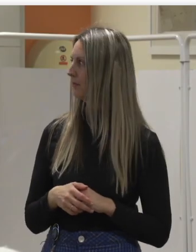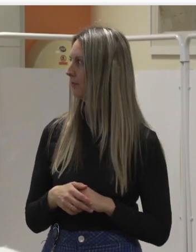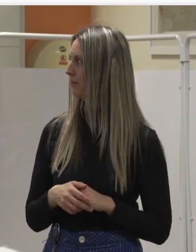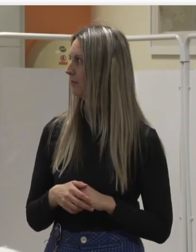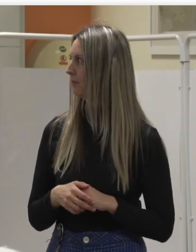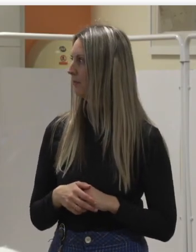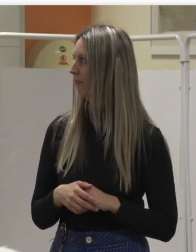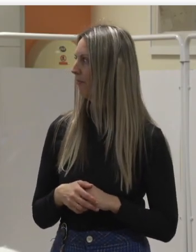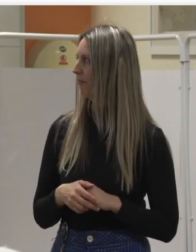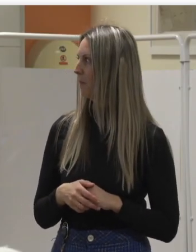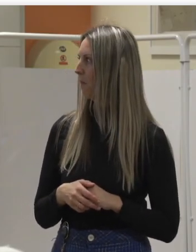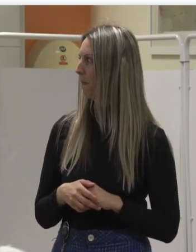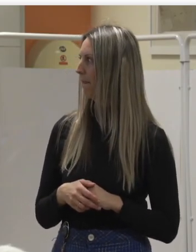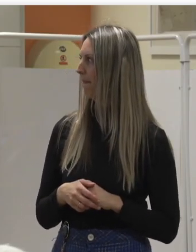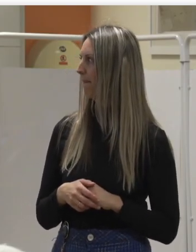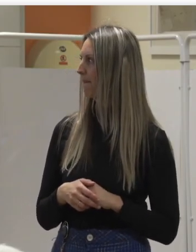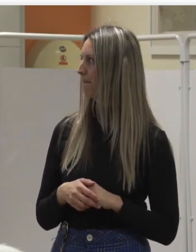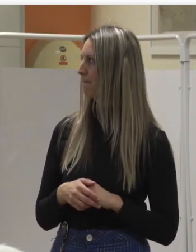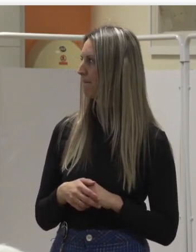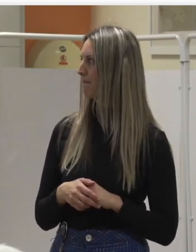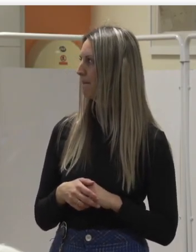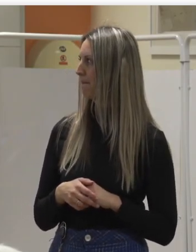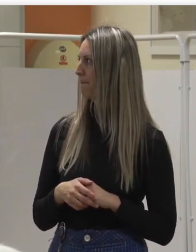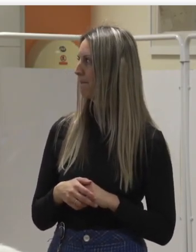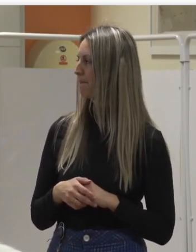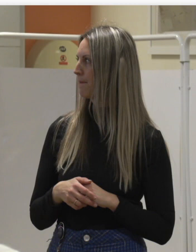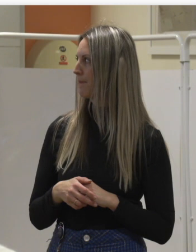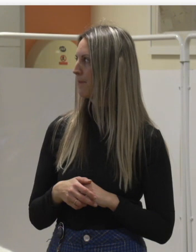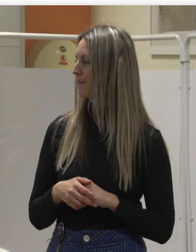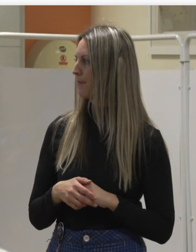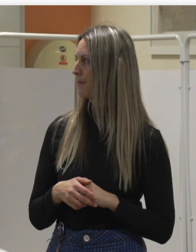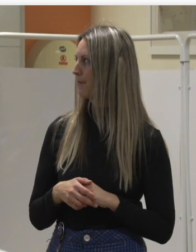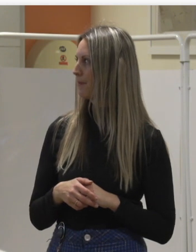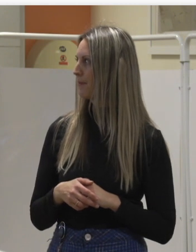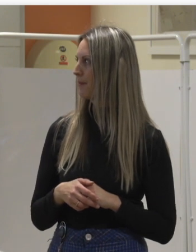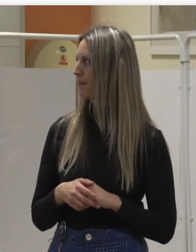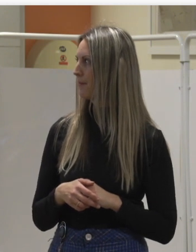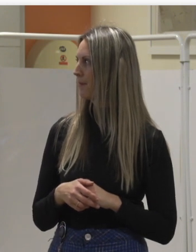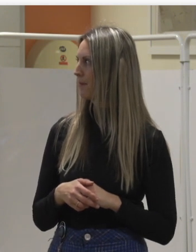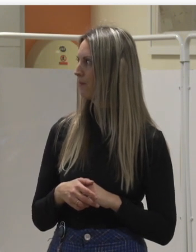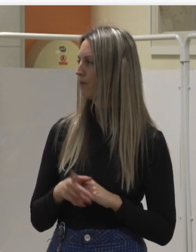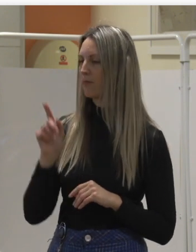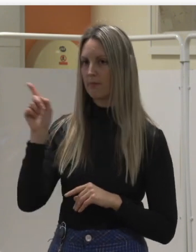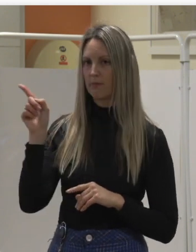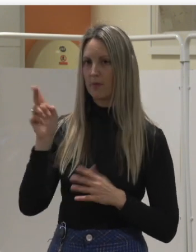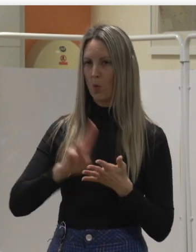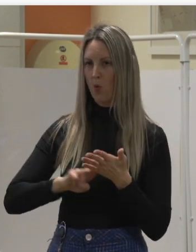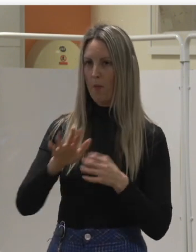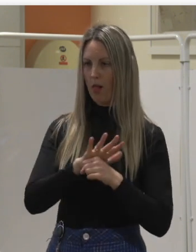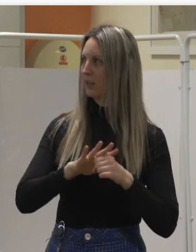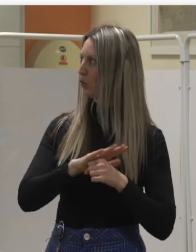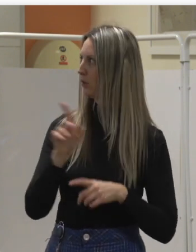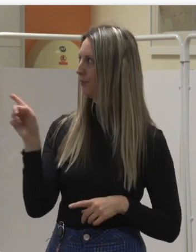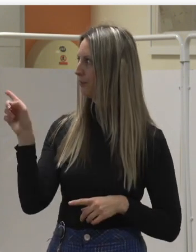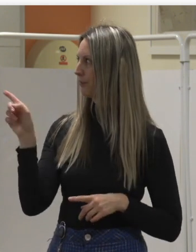Yeah. So you can see this is the empty thing. So that is, if we go back to the previous one, you can see